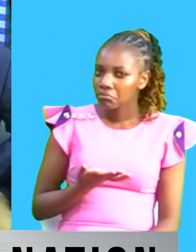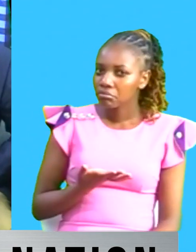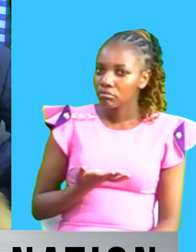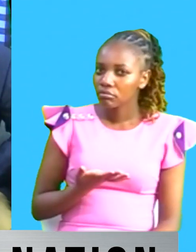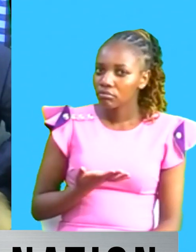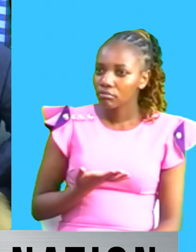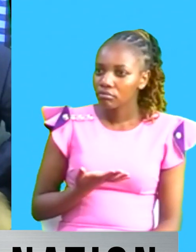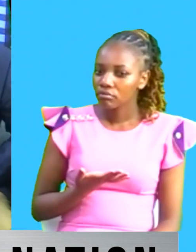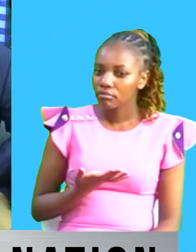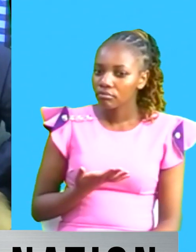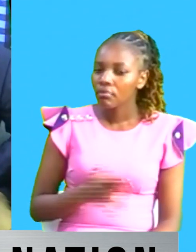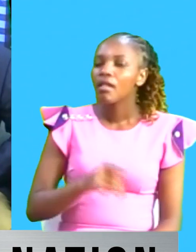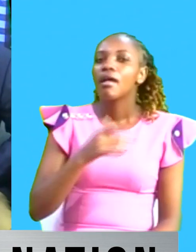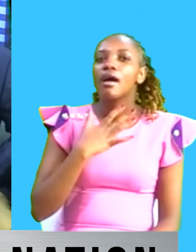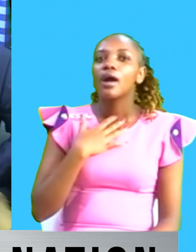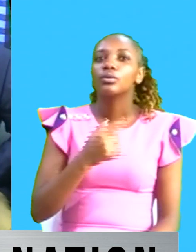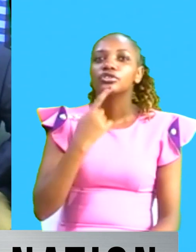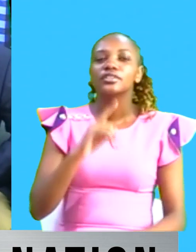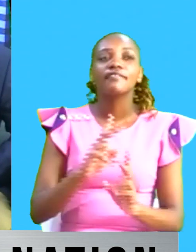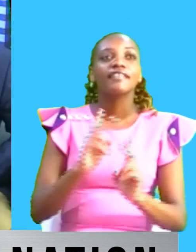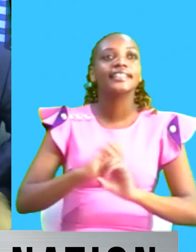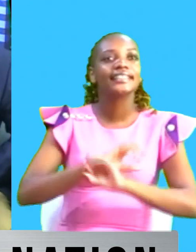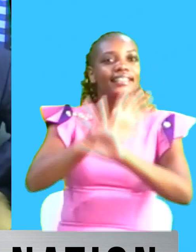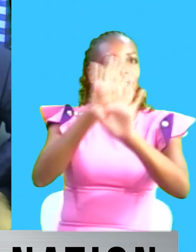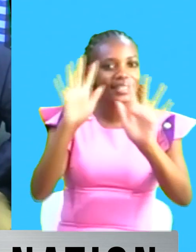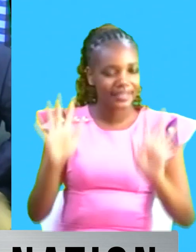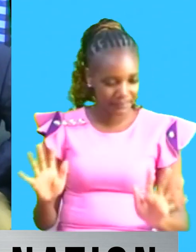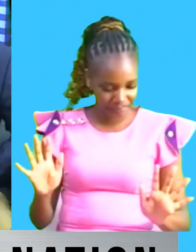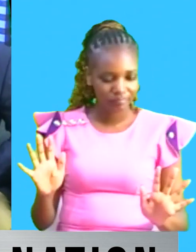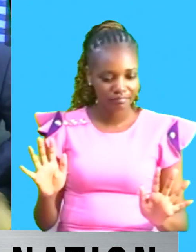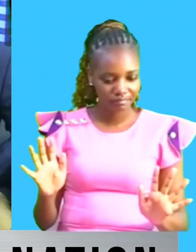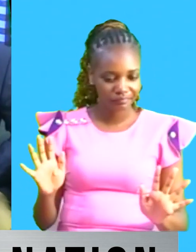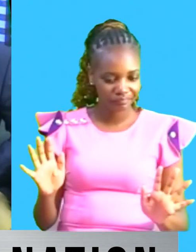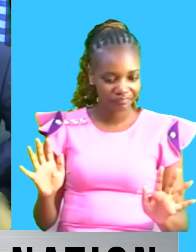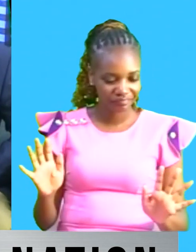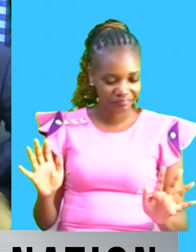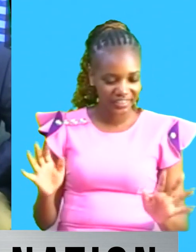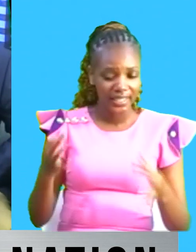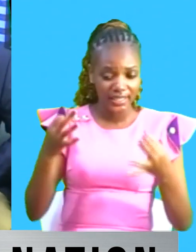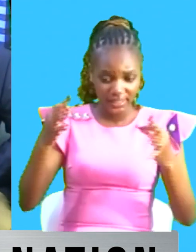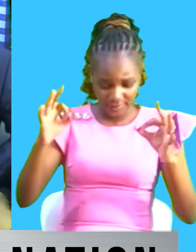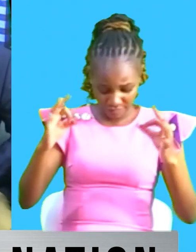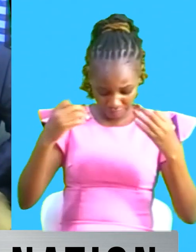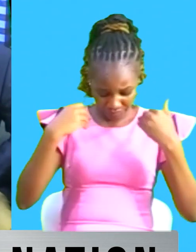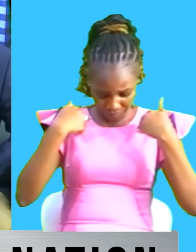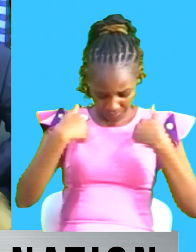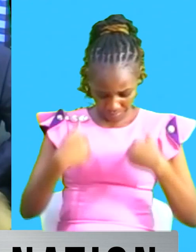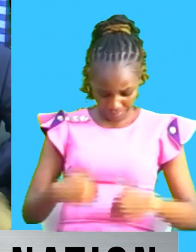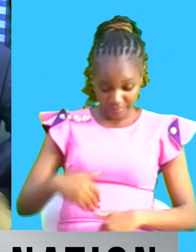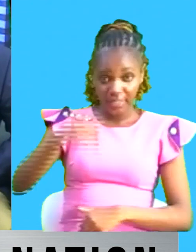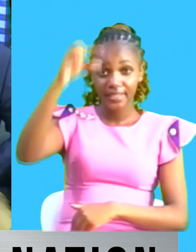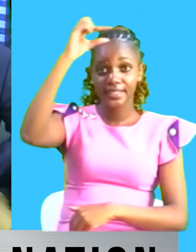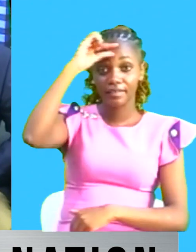Jonah, this is what I want to say very clearly and loudly, Jonah. Right. If I was government, the